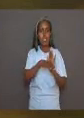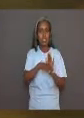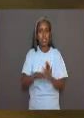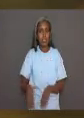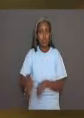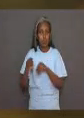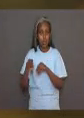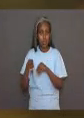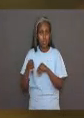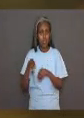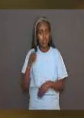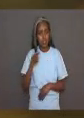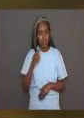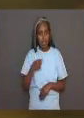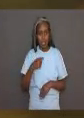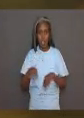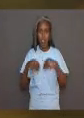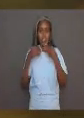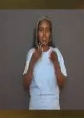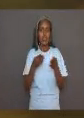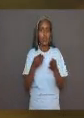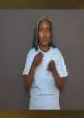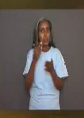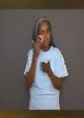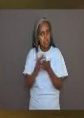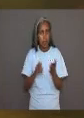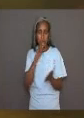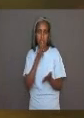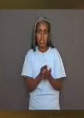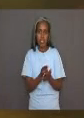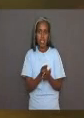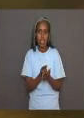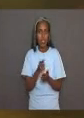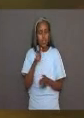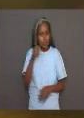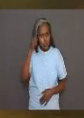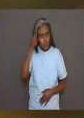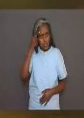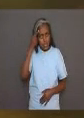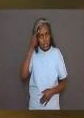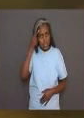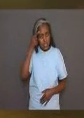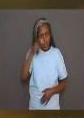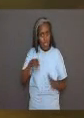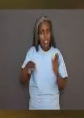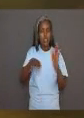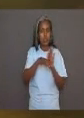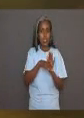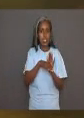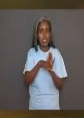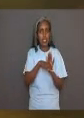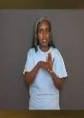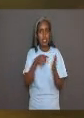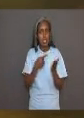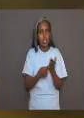Students, if I give you some data, do you think you can represent